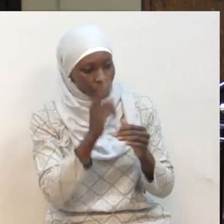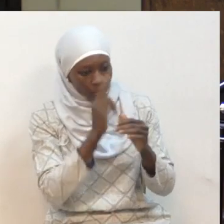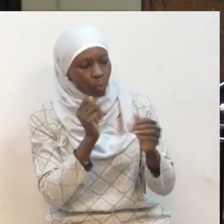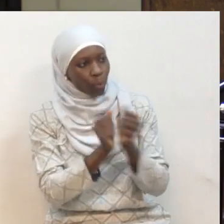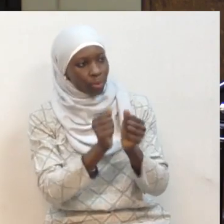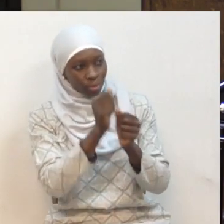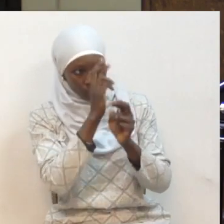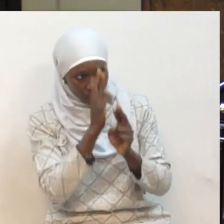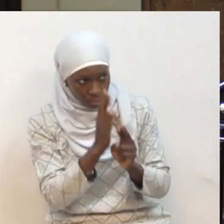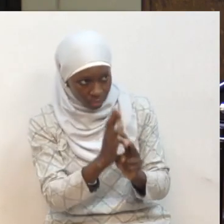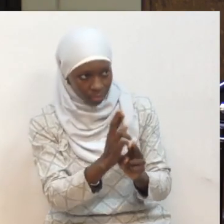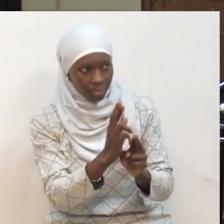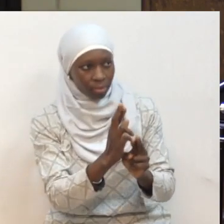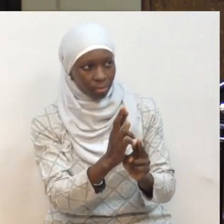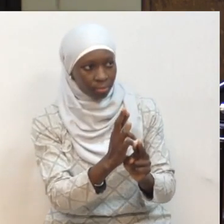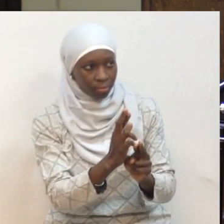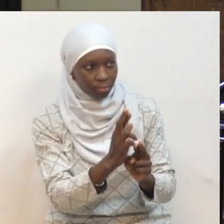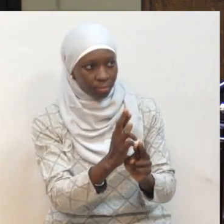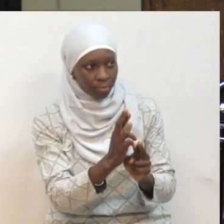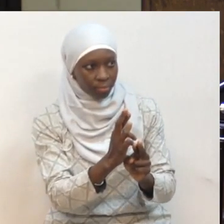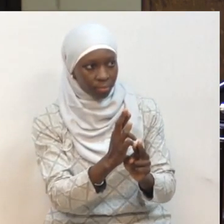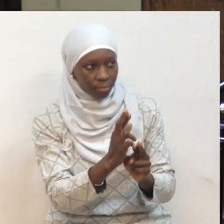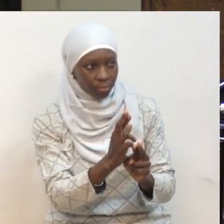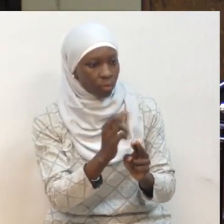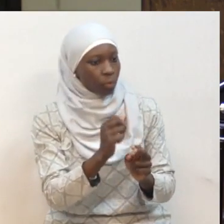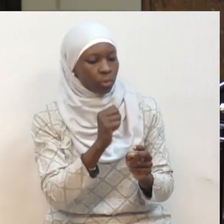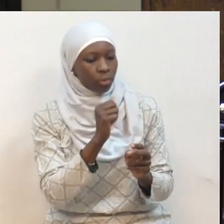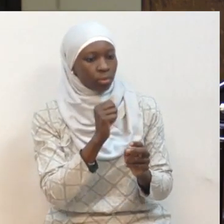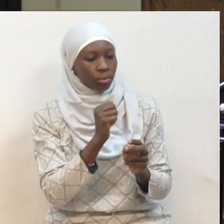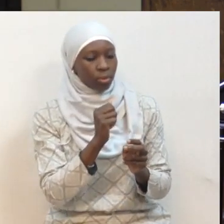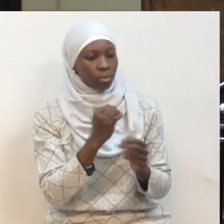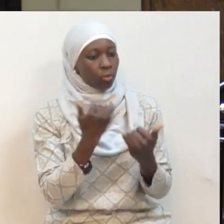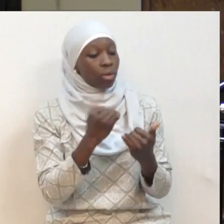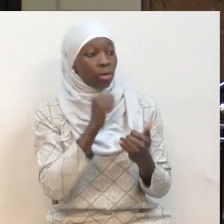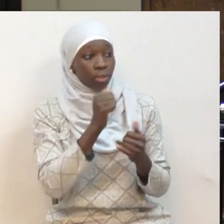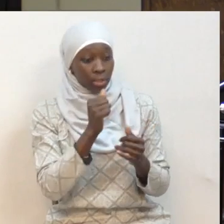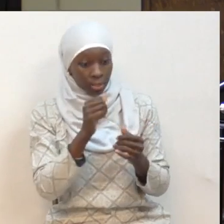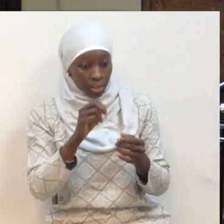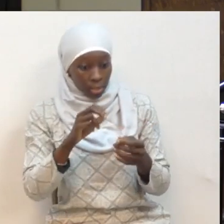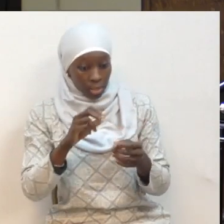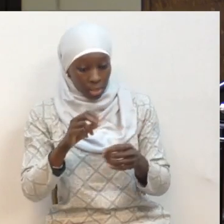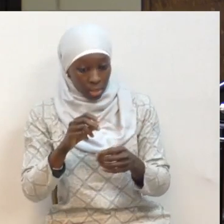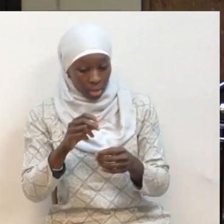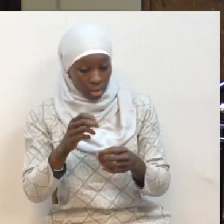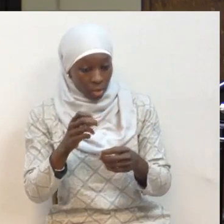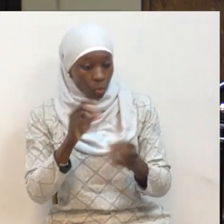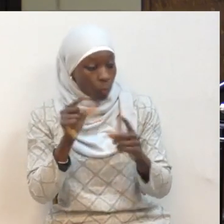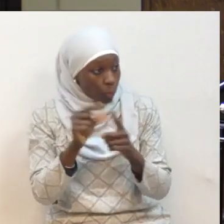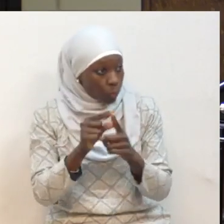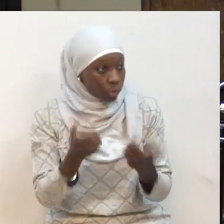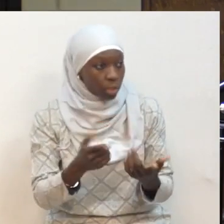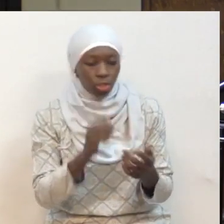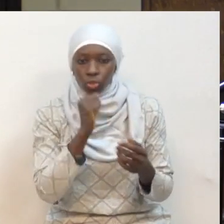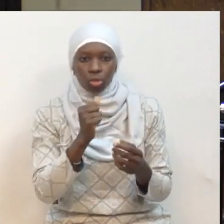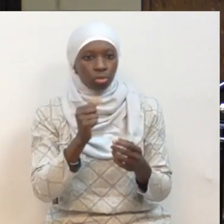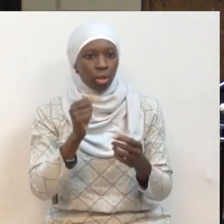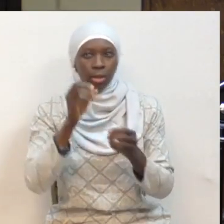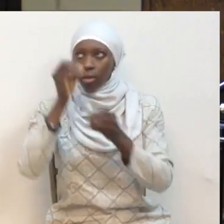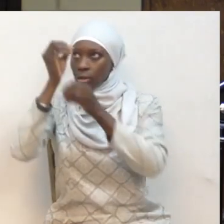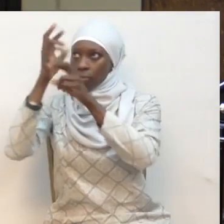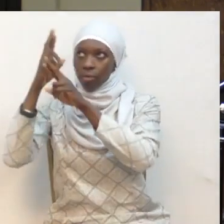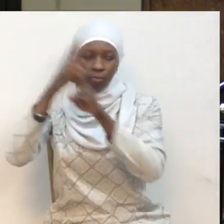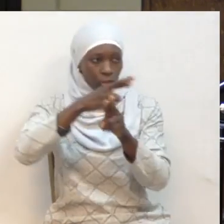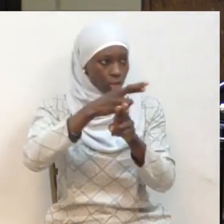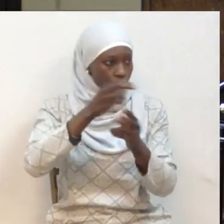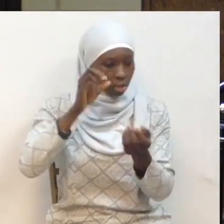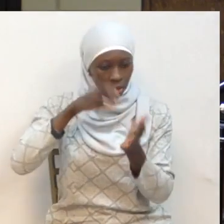wahy. It's not revelation. It's not divine inspiration. So he says, this is not a good place